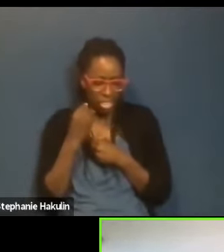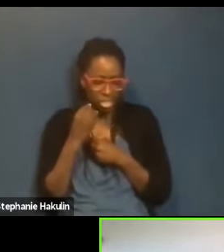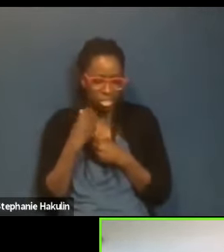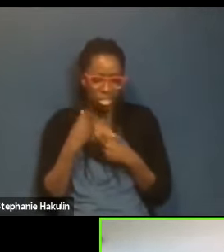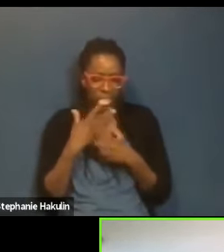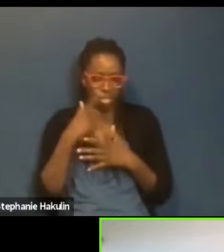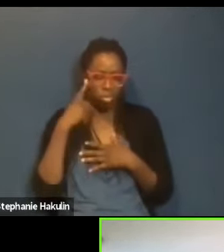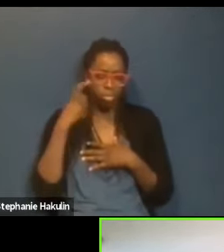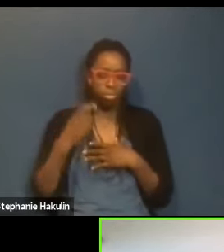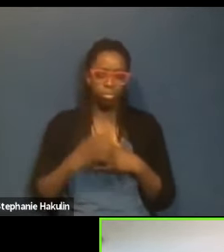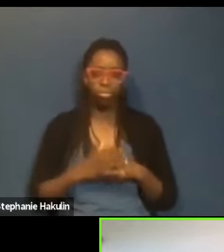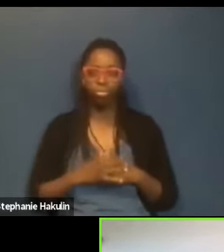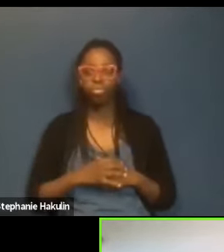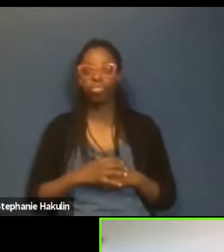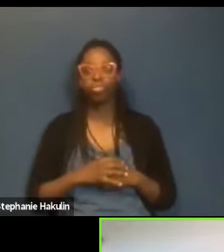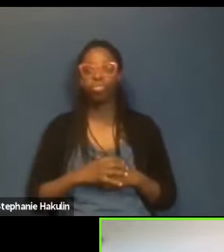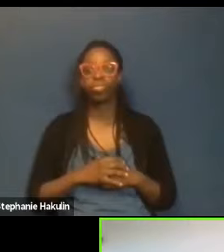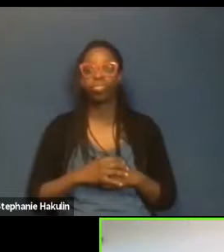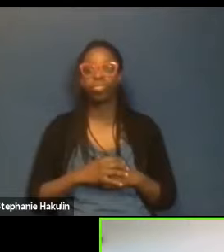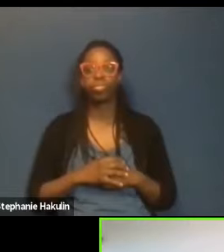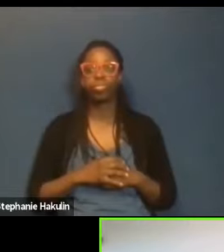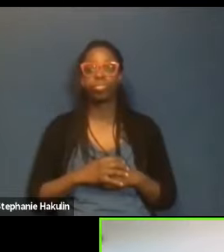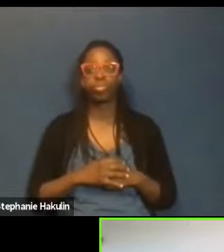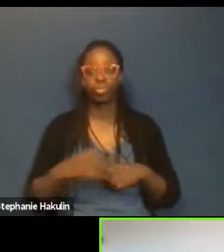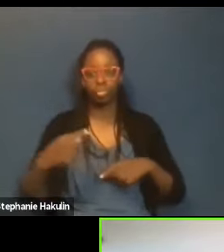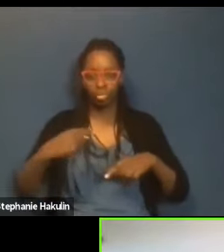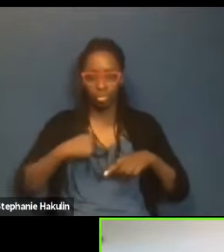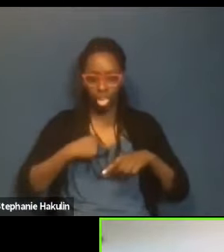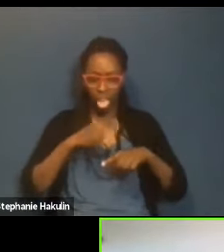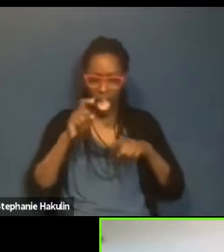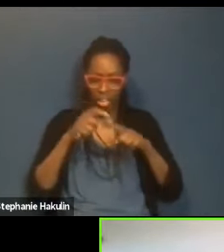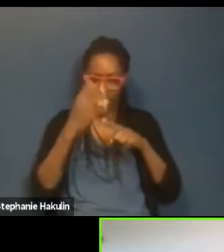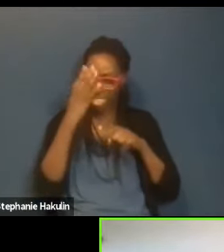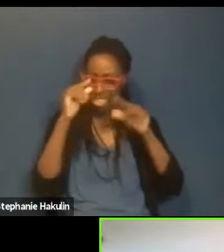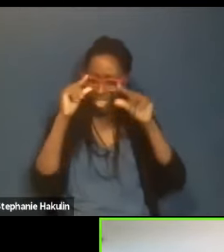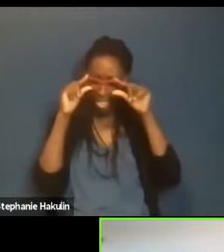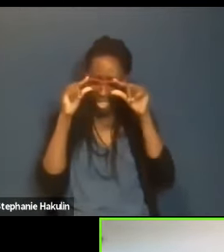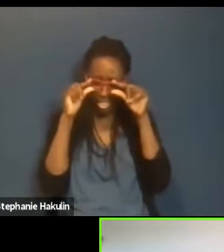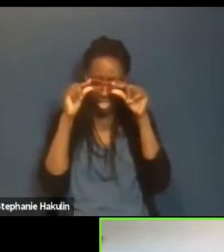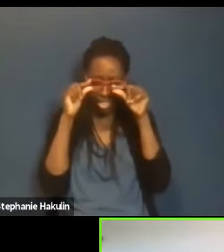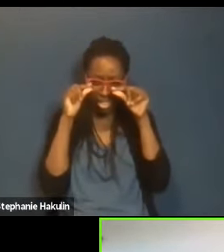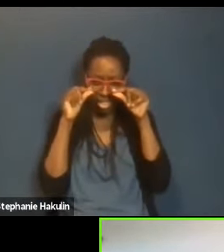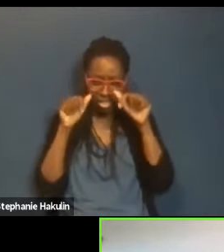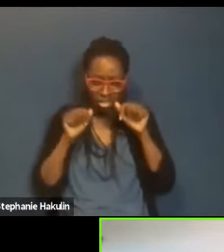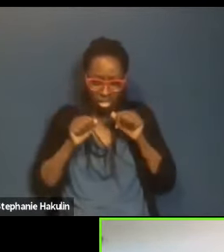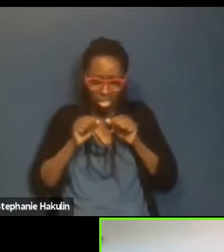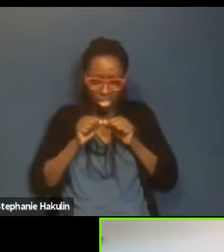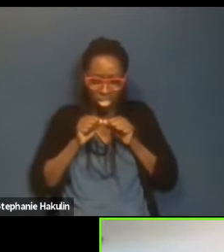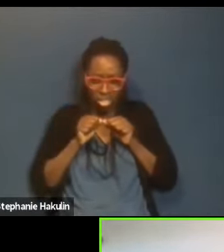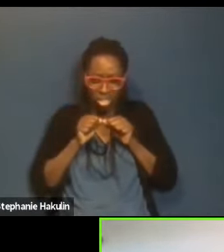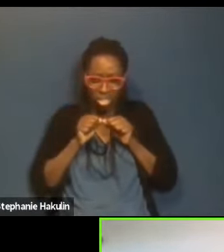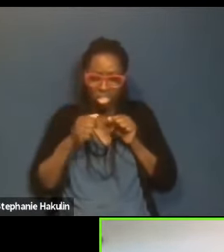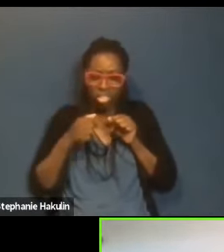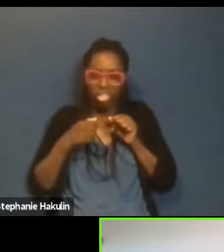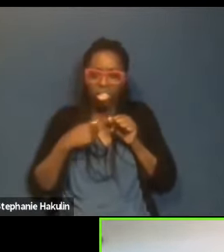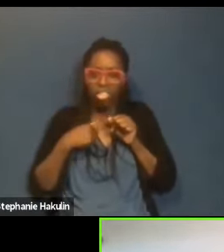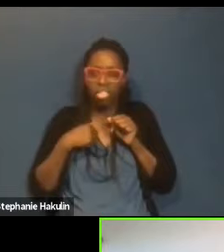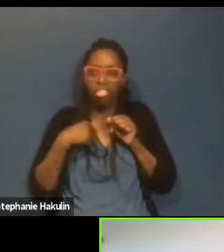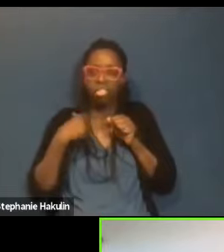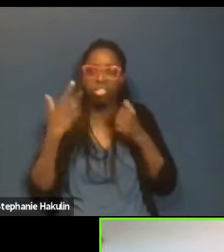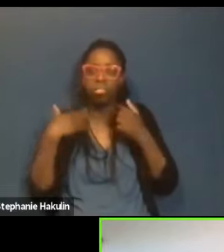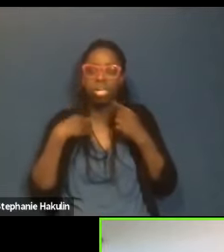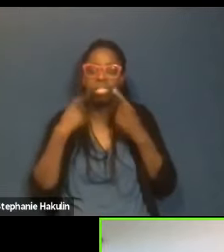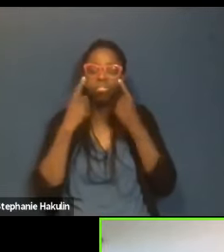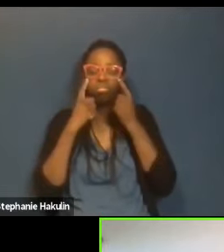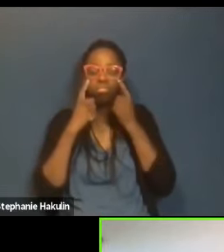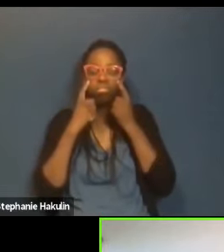I clench my fists and feel nothing. My tears, crystal constellations on my cheek and